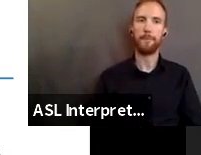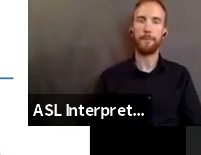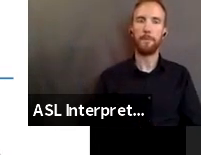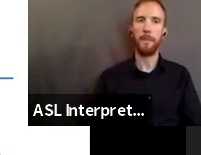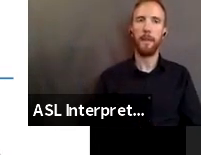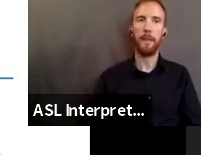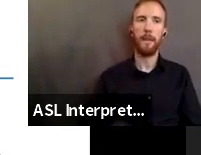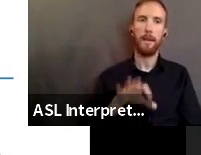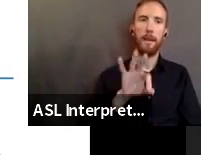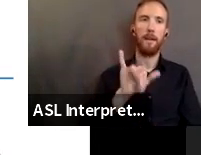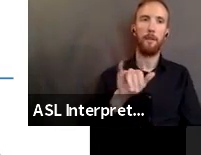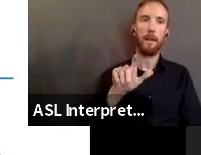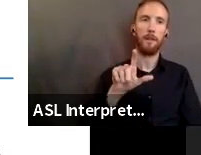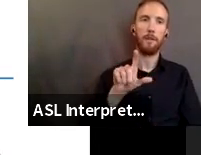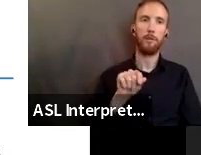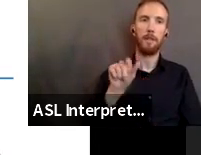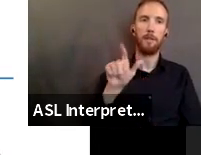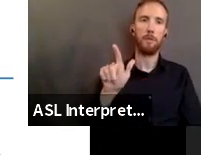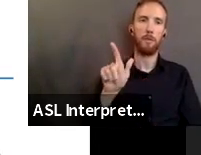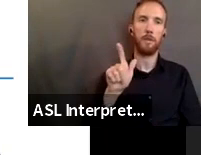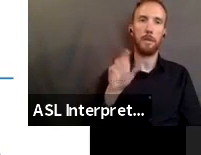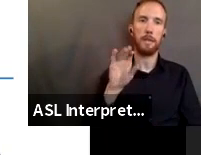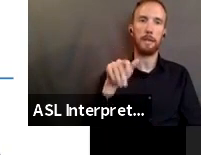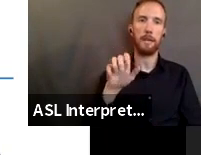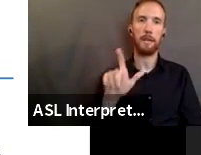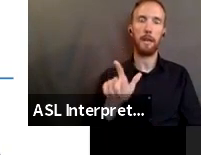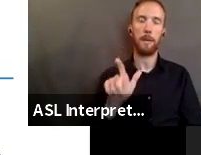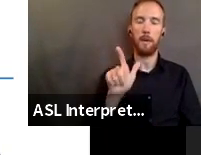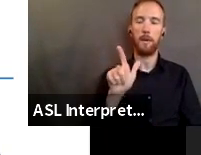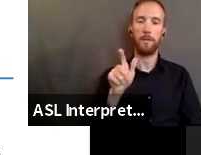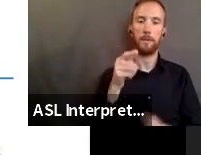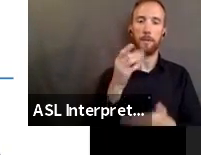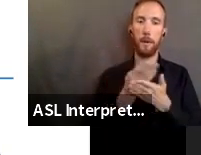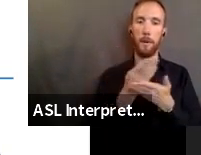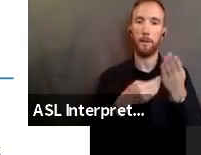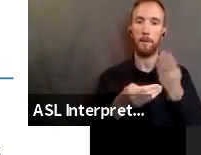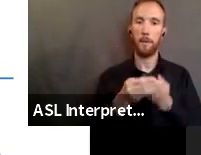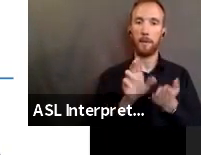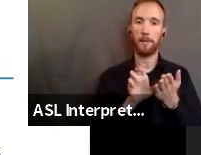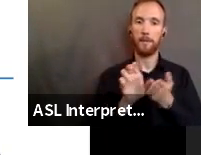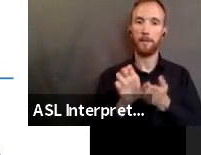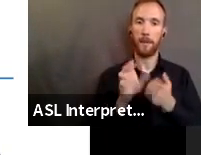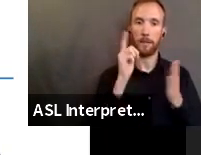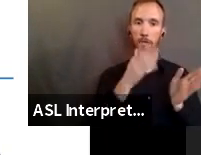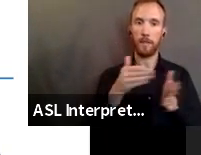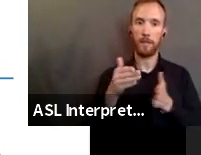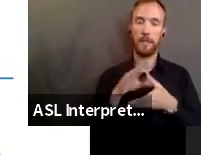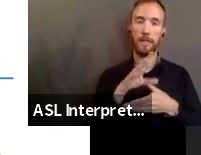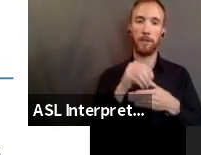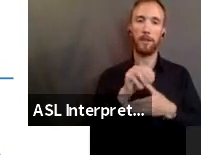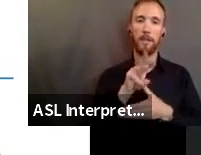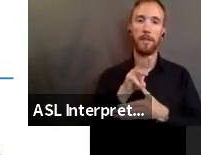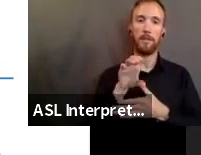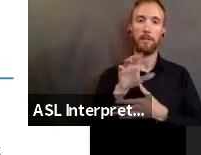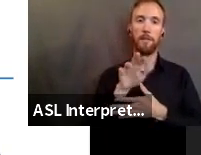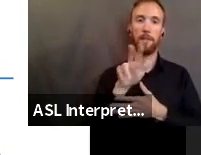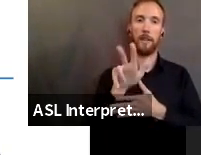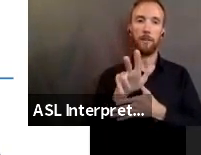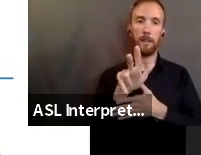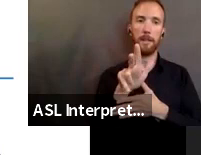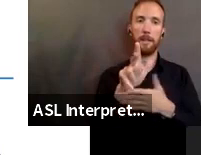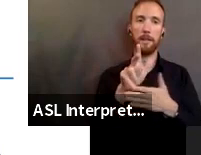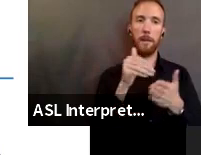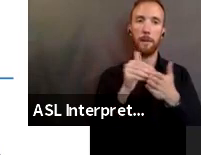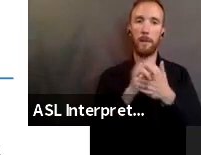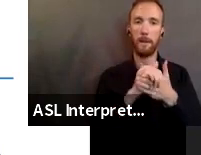the fy 2021 capital budget funding strategy includes 653 million dollars in guaranteed resources that are